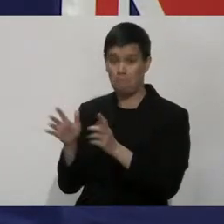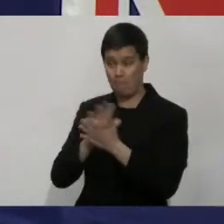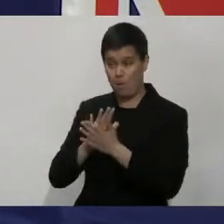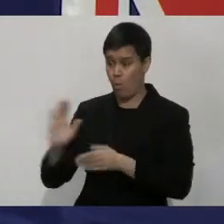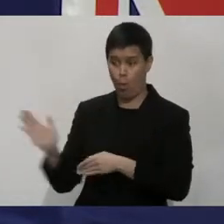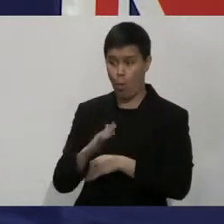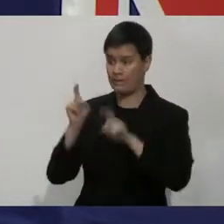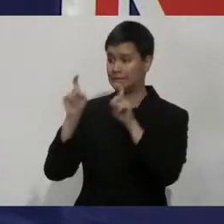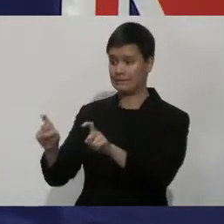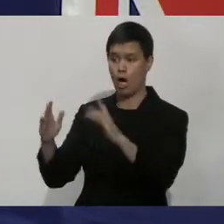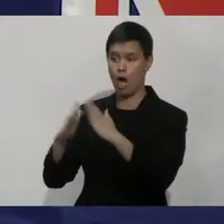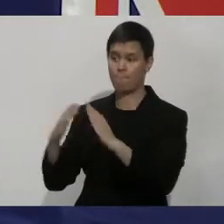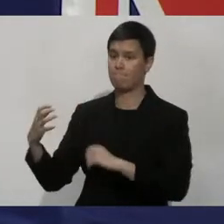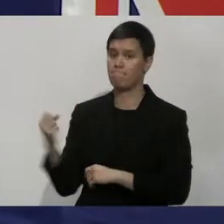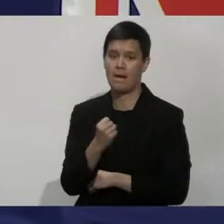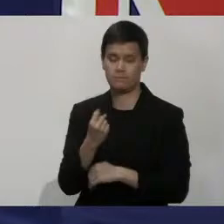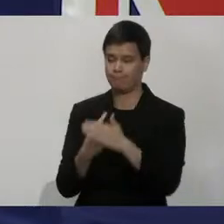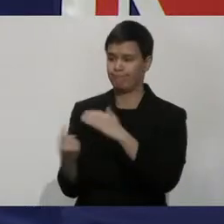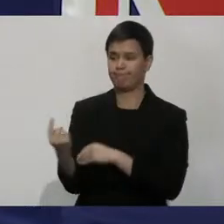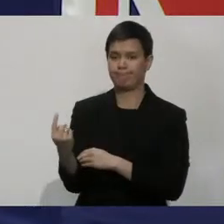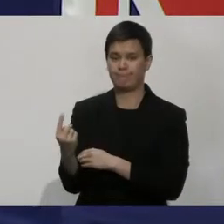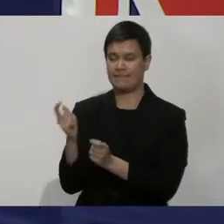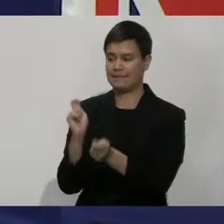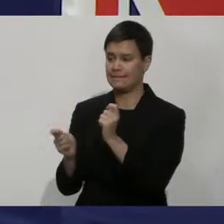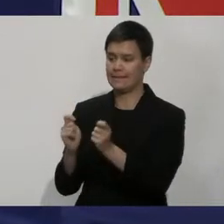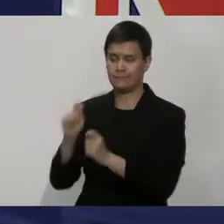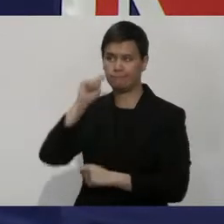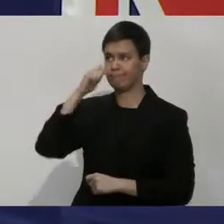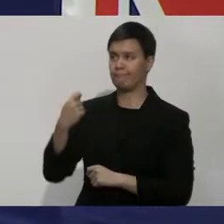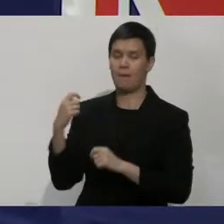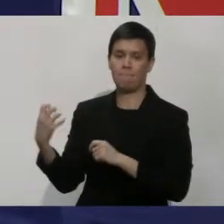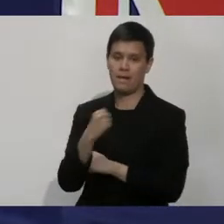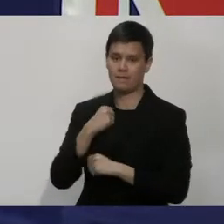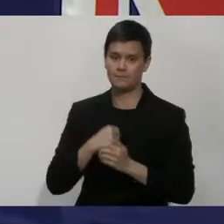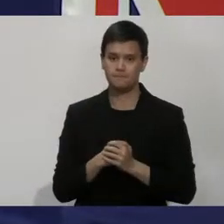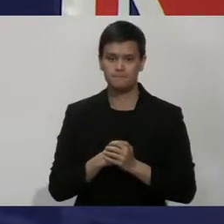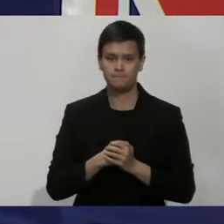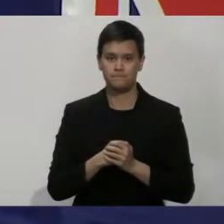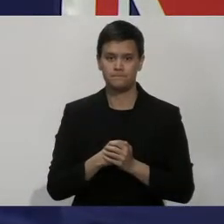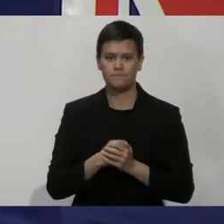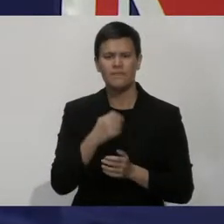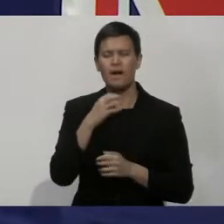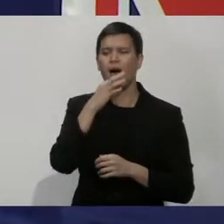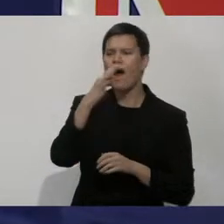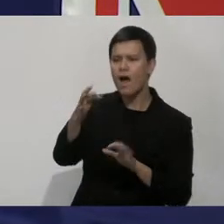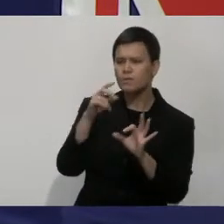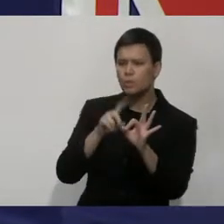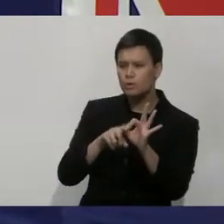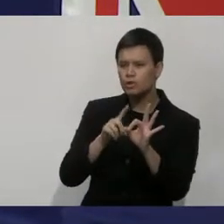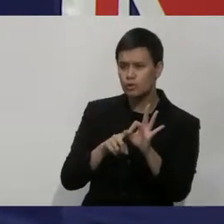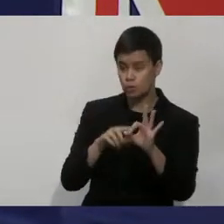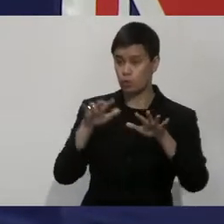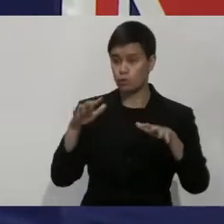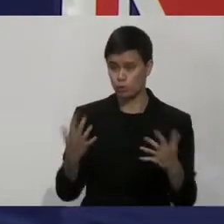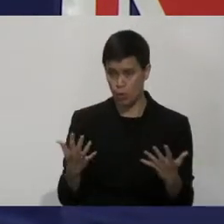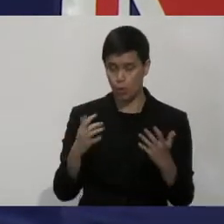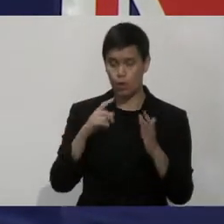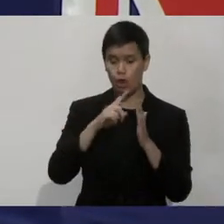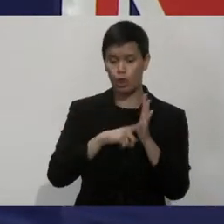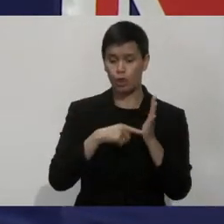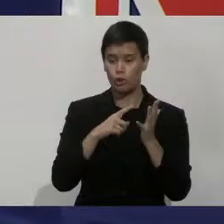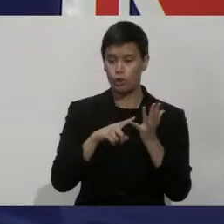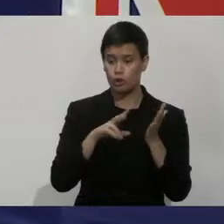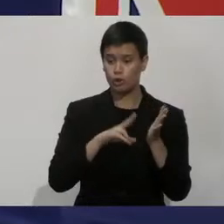testing. Okay, we'll come over here. There were huge delays to elective surgeries at all DHBs in June as hospitals work through lockdown backlogs, which